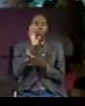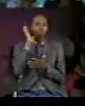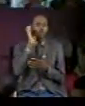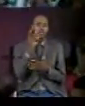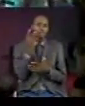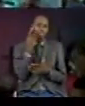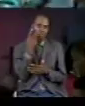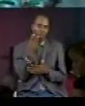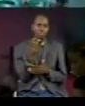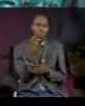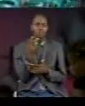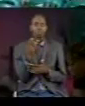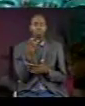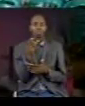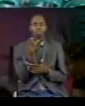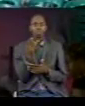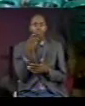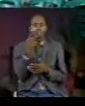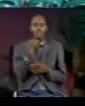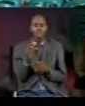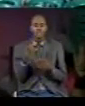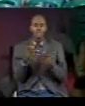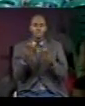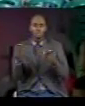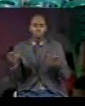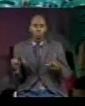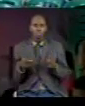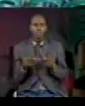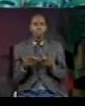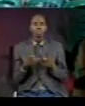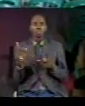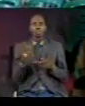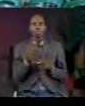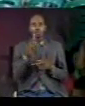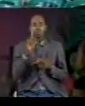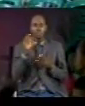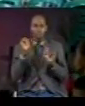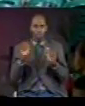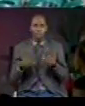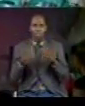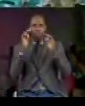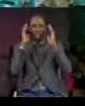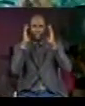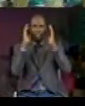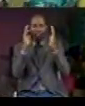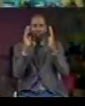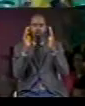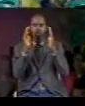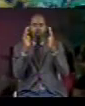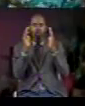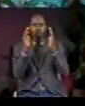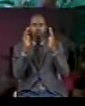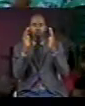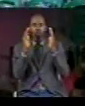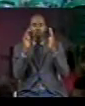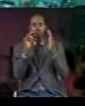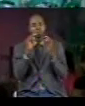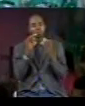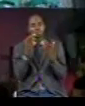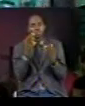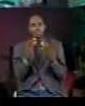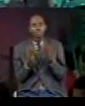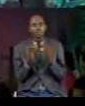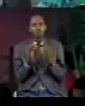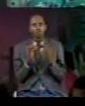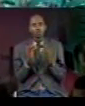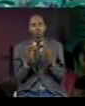those banquet venues where you can attend in case you came from other parts of